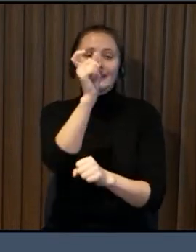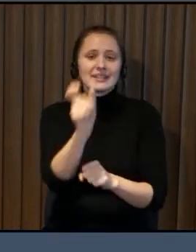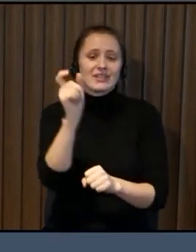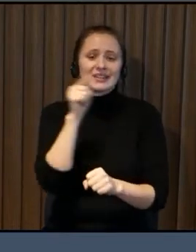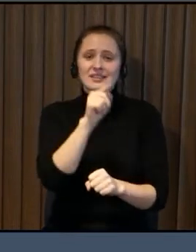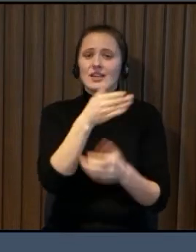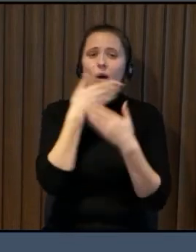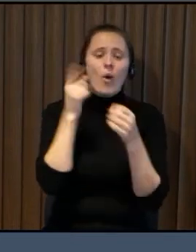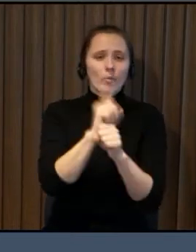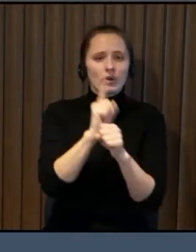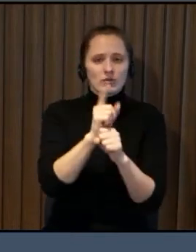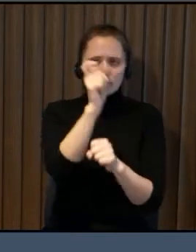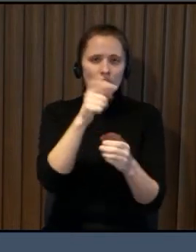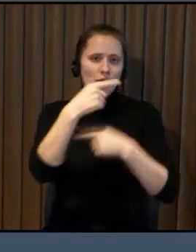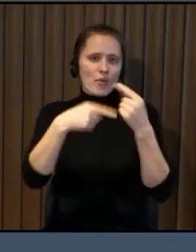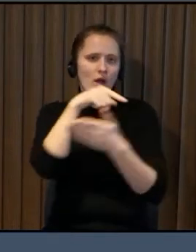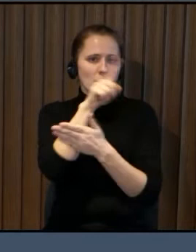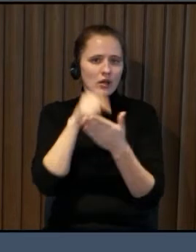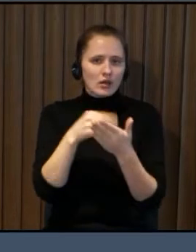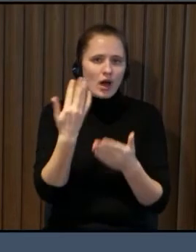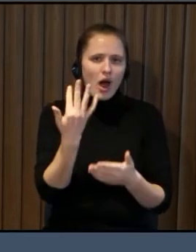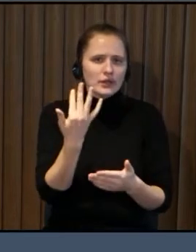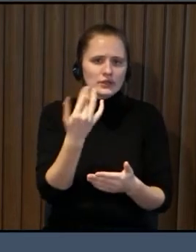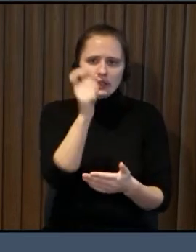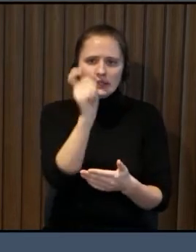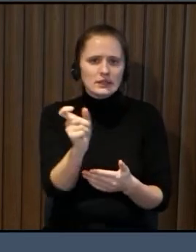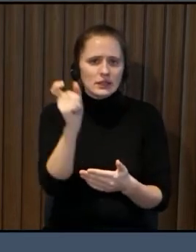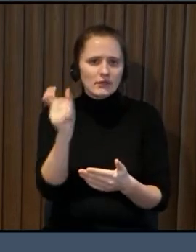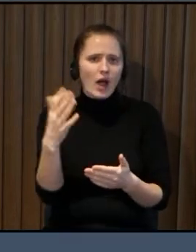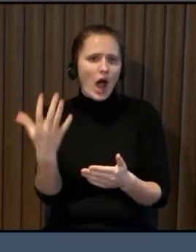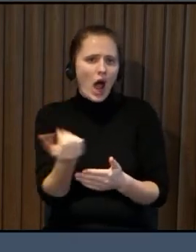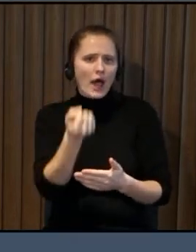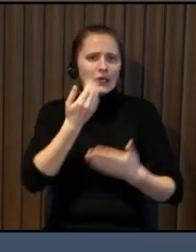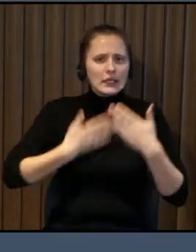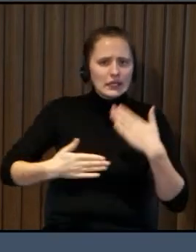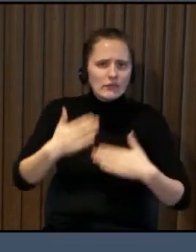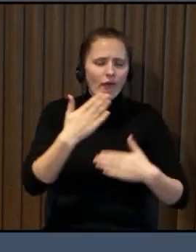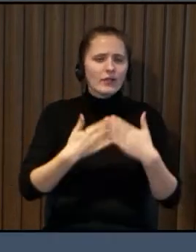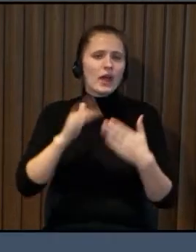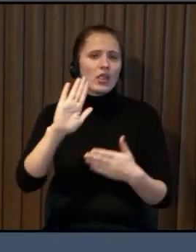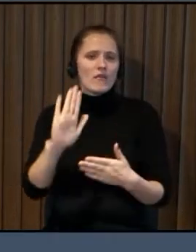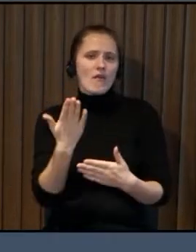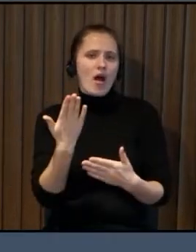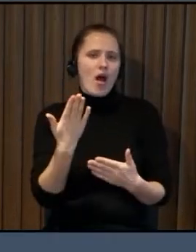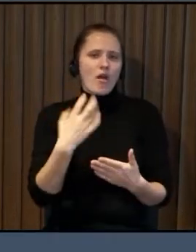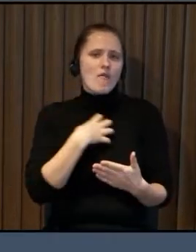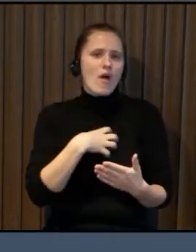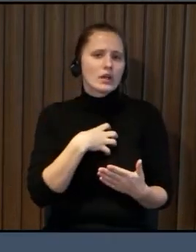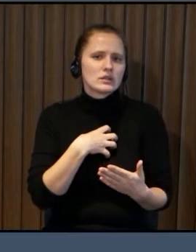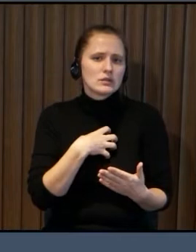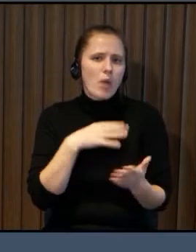mandatory things. Mandatory things don't work, but usually people start asking, so how many people